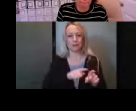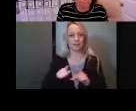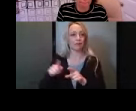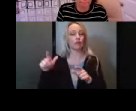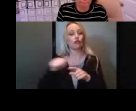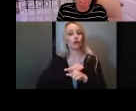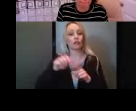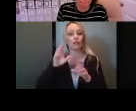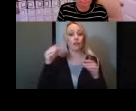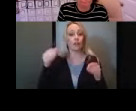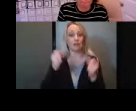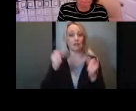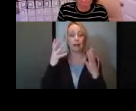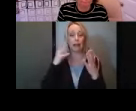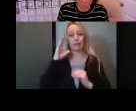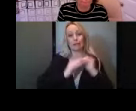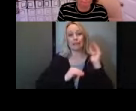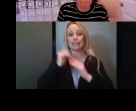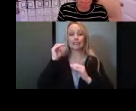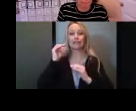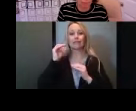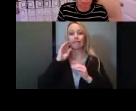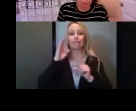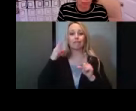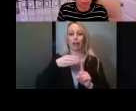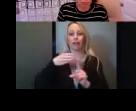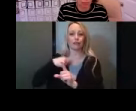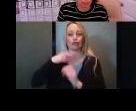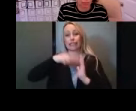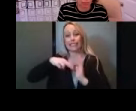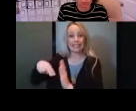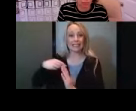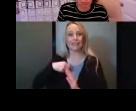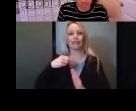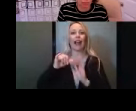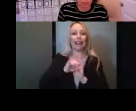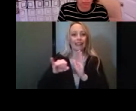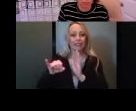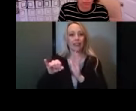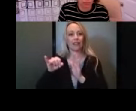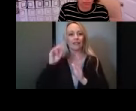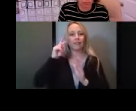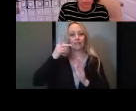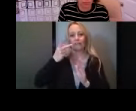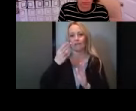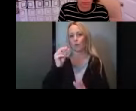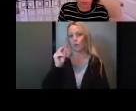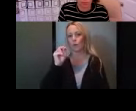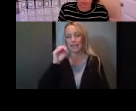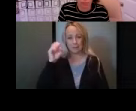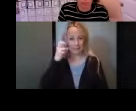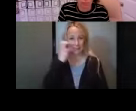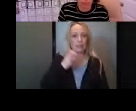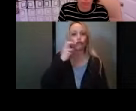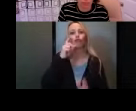on many of the building blocks of reading, such as identifying phonemes in speech, recognizing letters and visualizing letters, building up